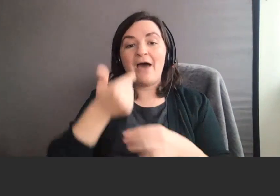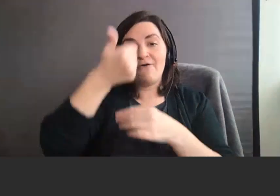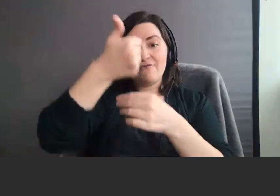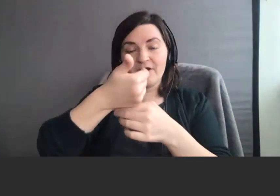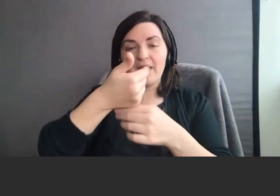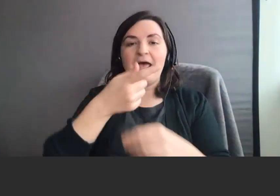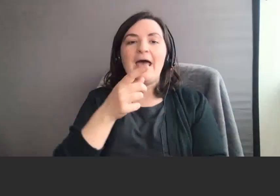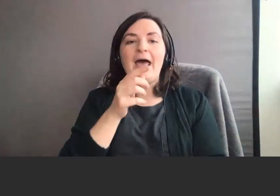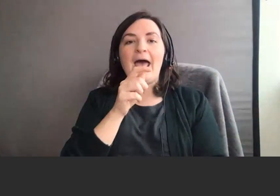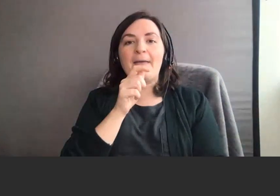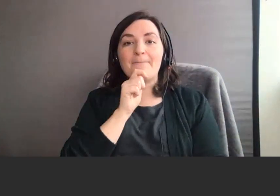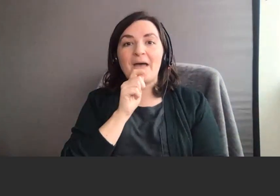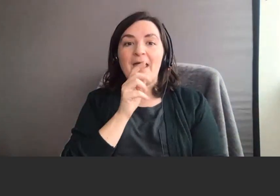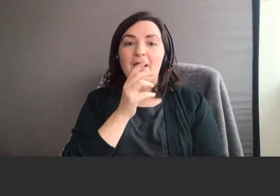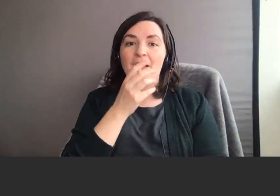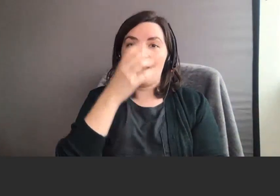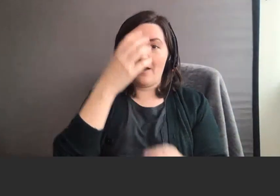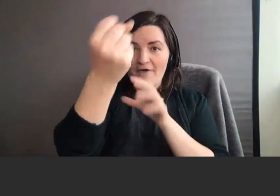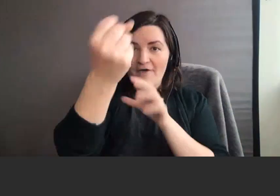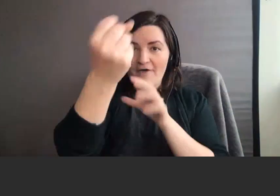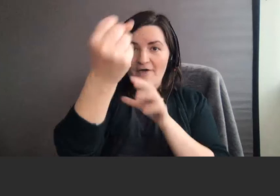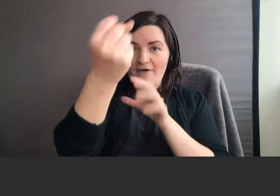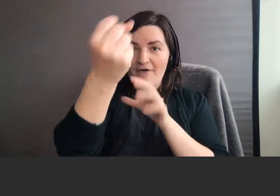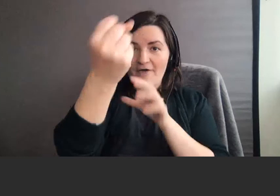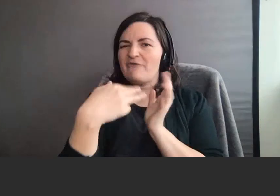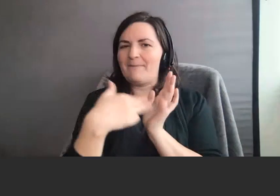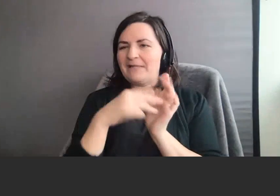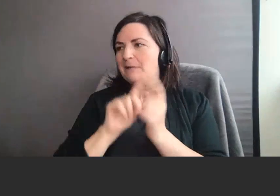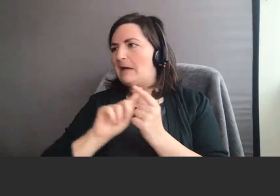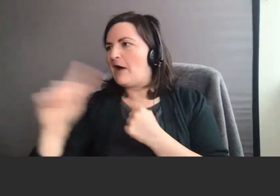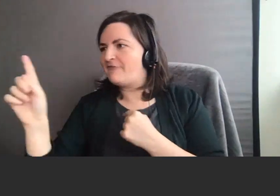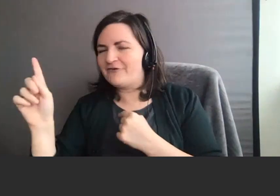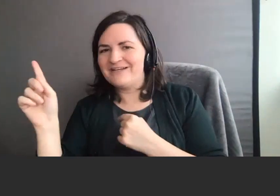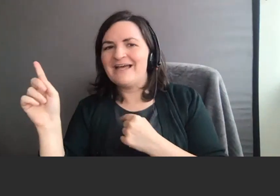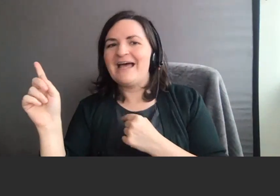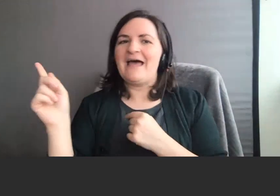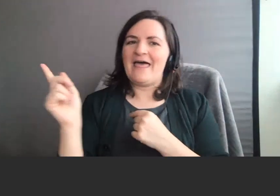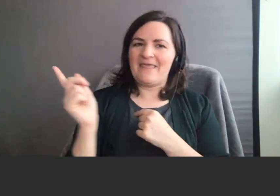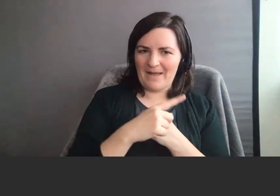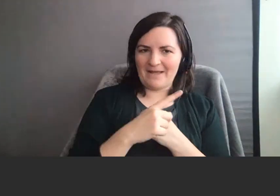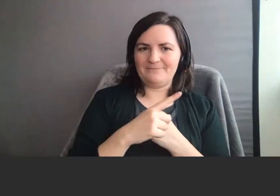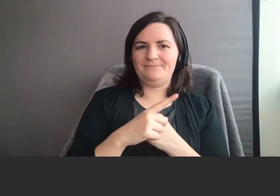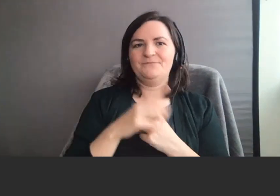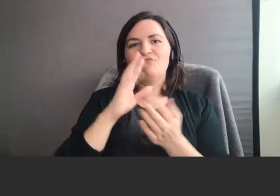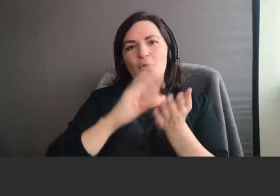for 3 minutes, and I'm going to turn off the recording now.